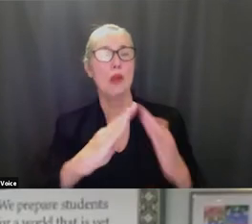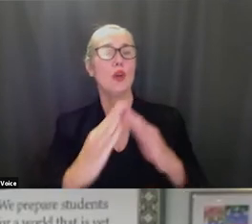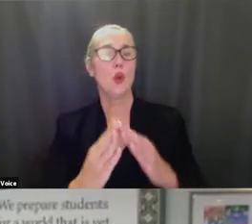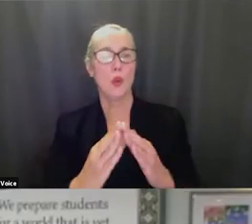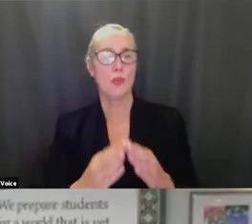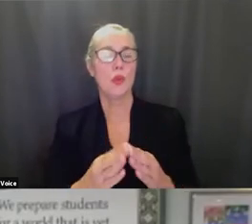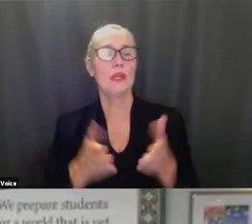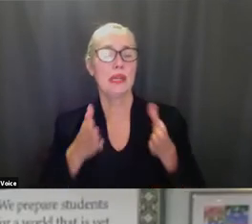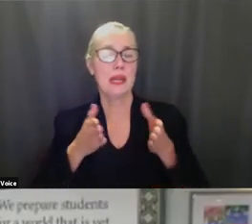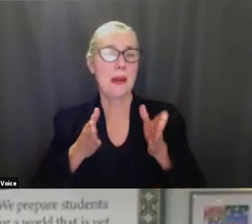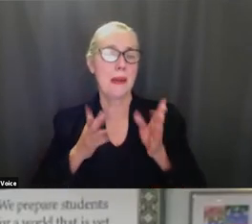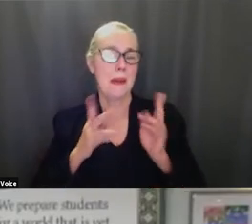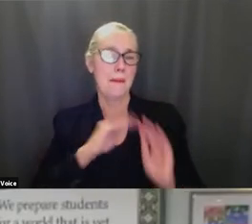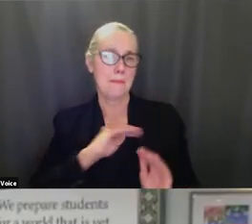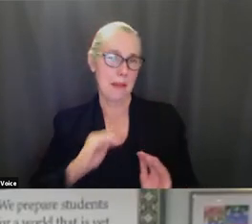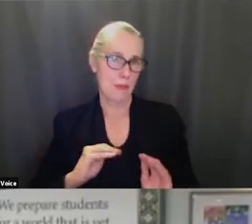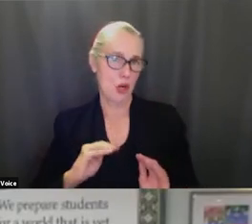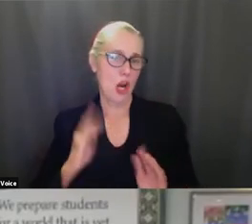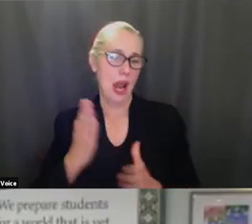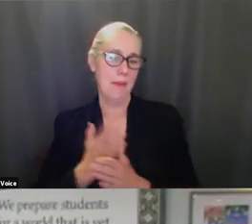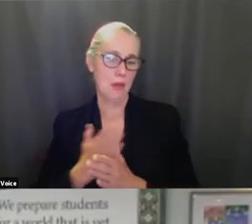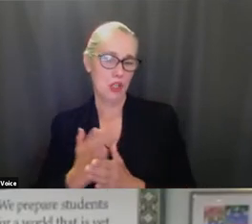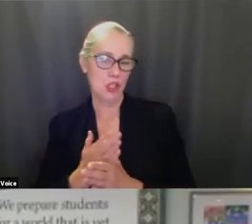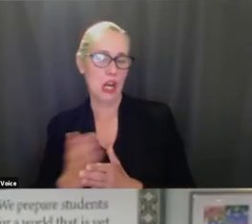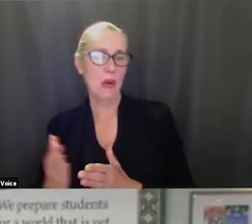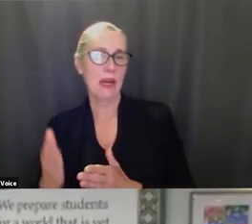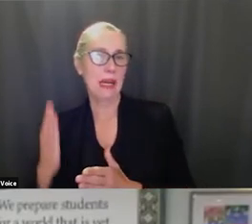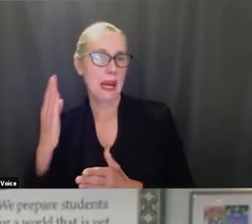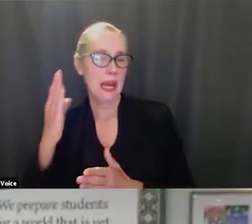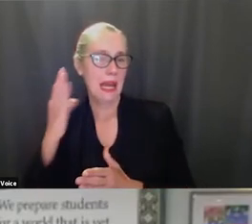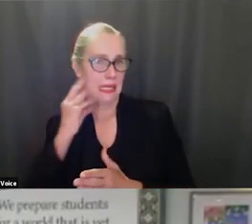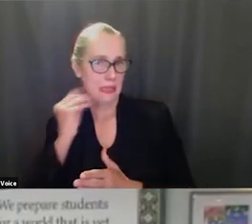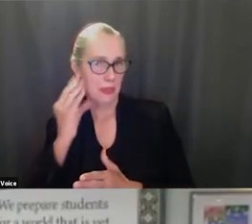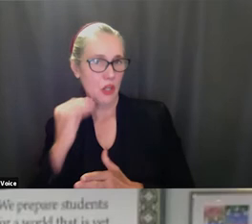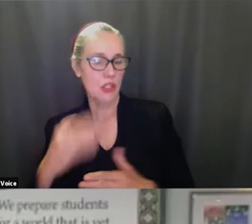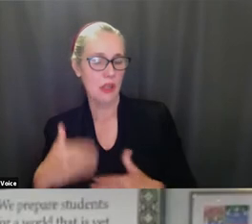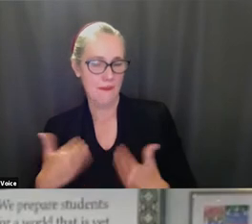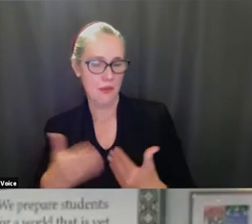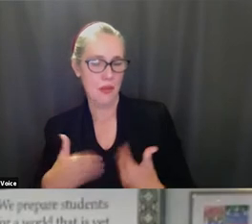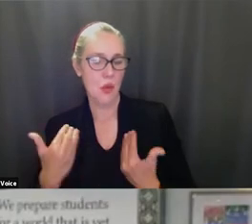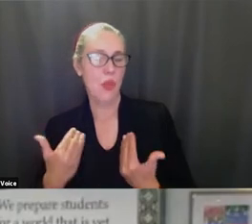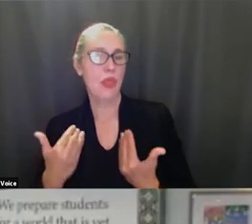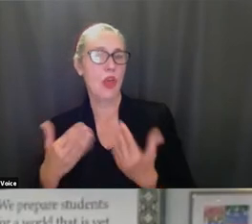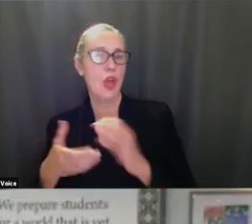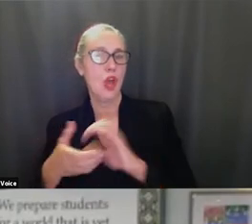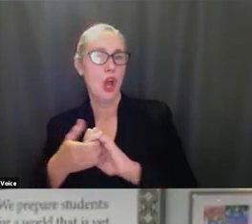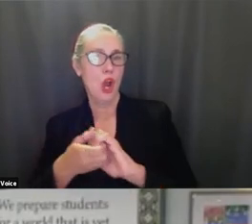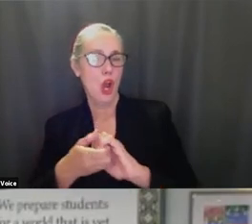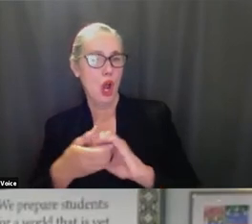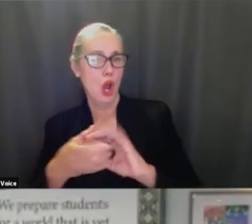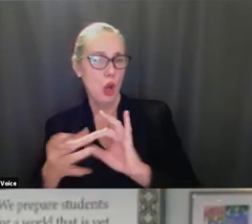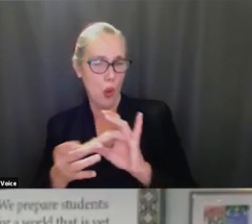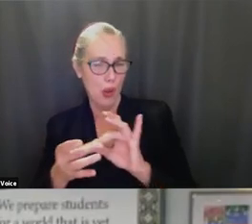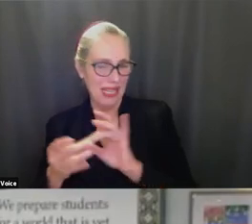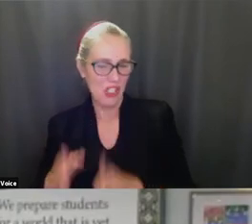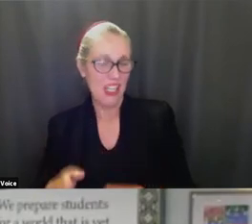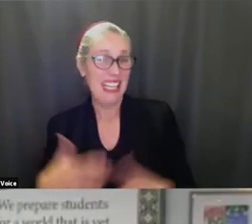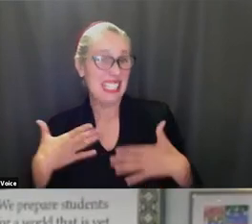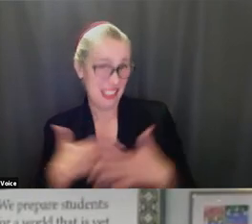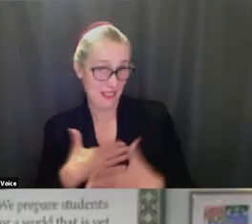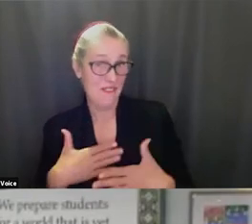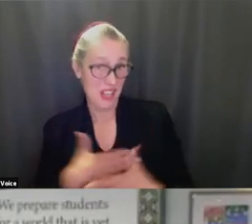shown and experienced by a youth coalition member who fear retaliation for speaking out